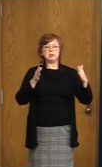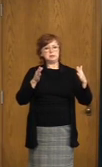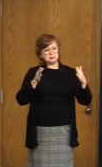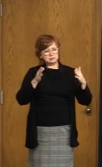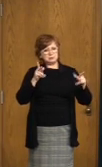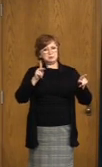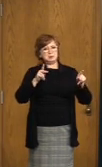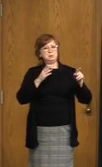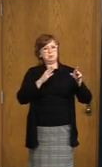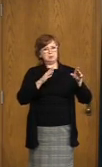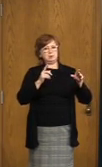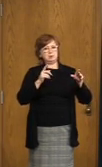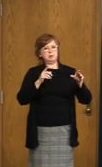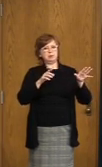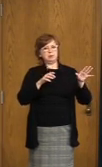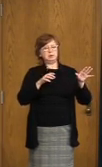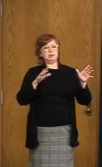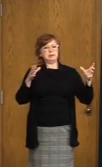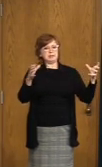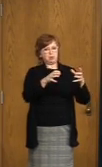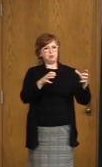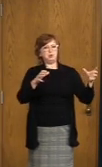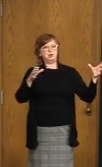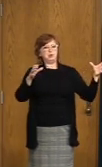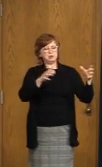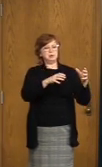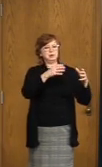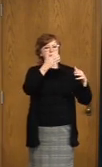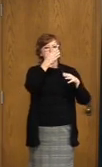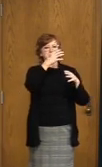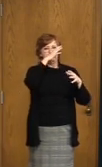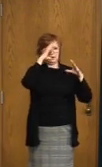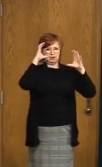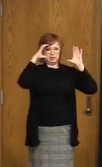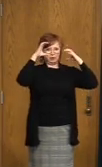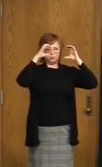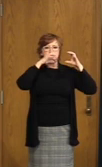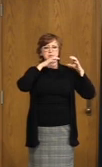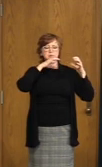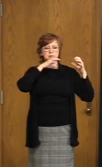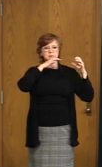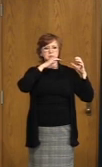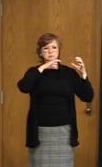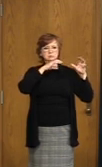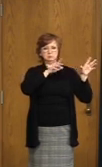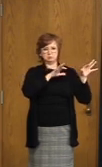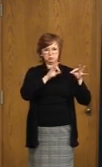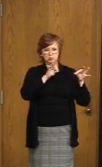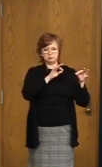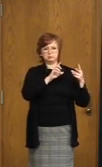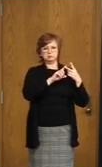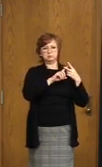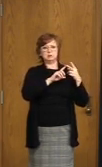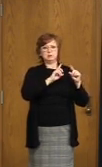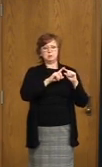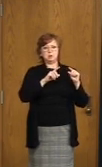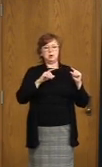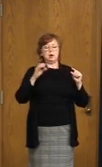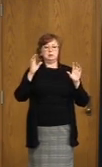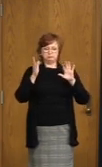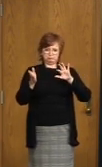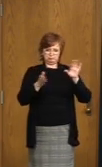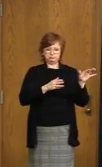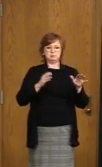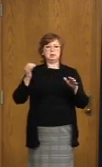up to 15 people. So that was driving numbers up. And even if 4 people not from the same household go to a